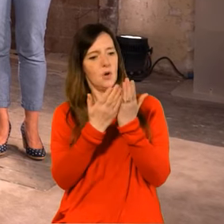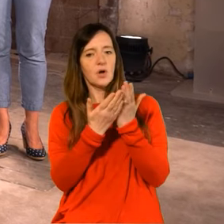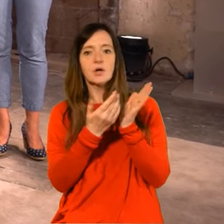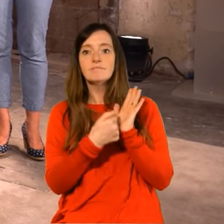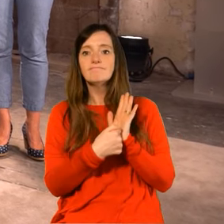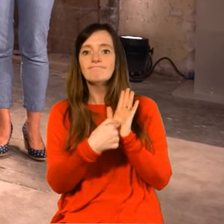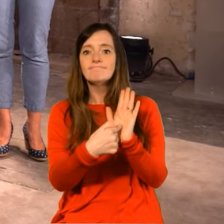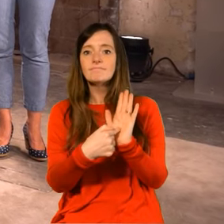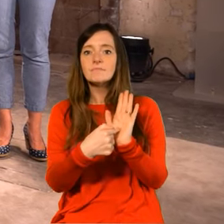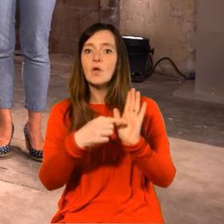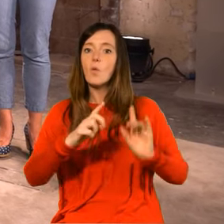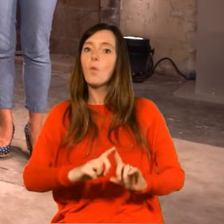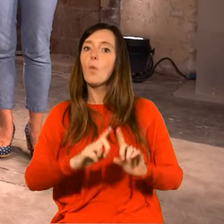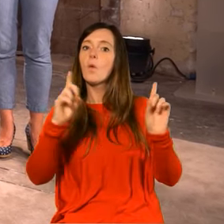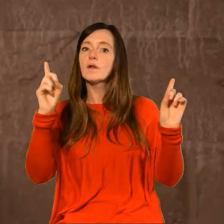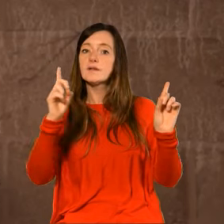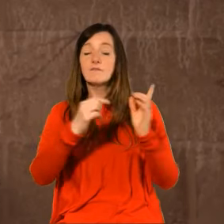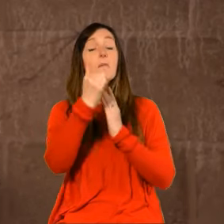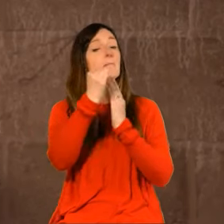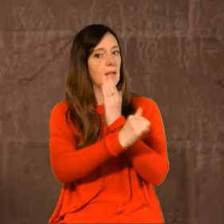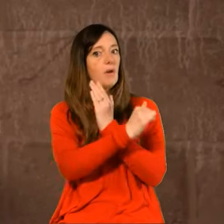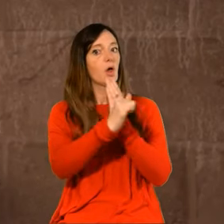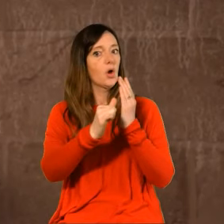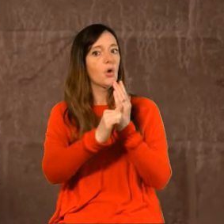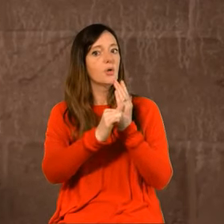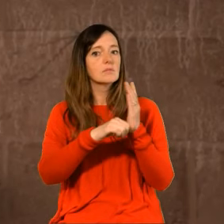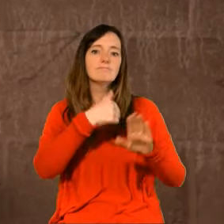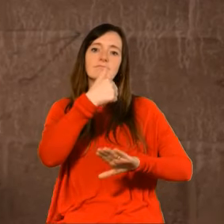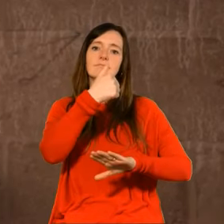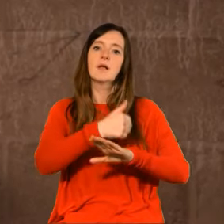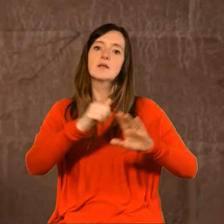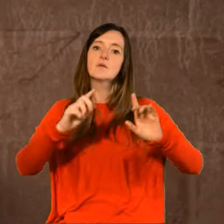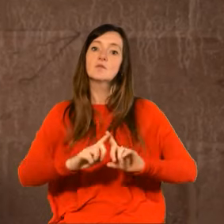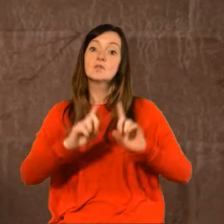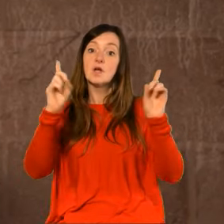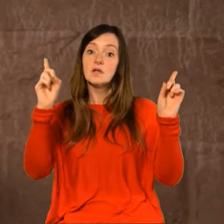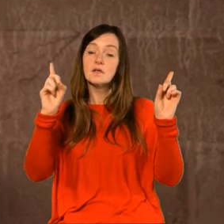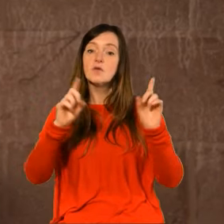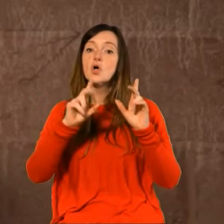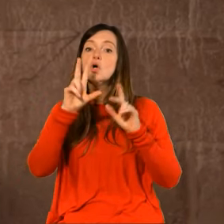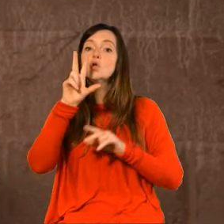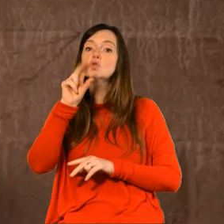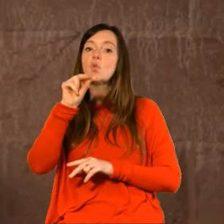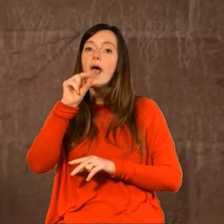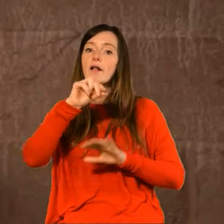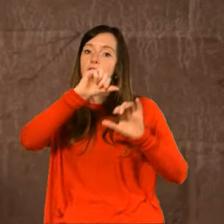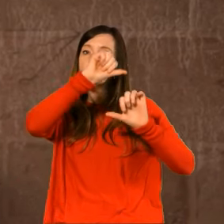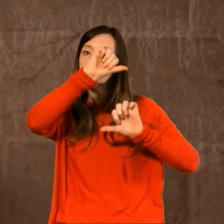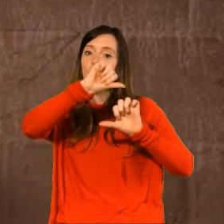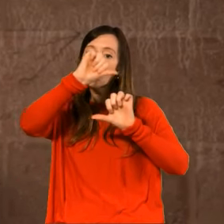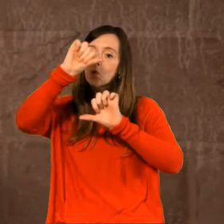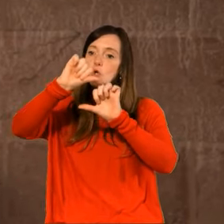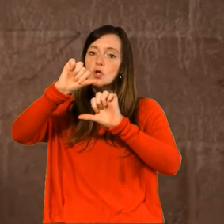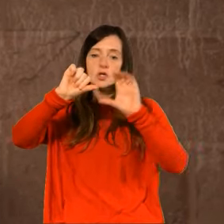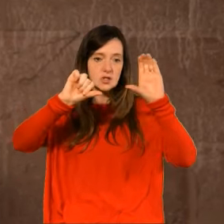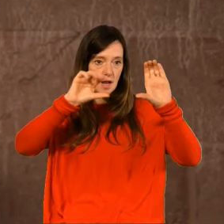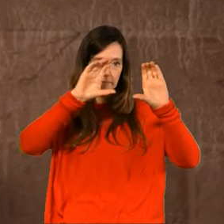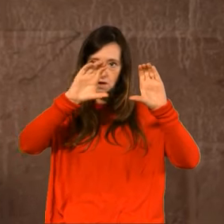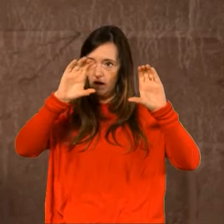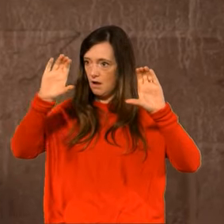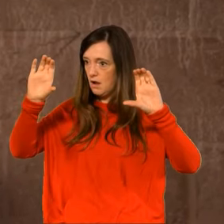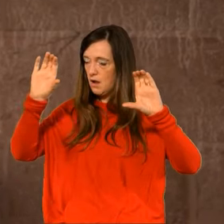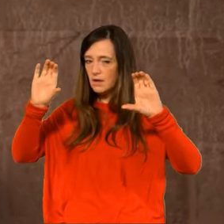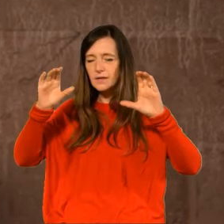a profoundly biblical alternative. In 12 short chapters, he not only exhorts his readers to thankfulness, but